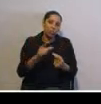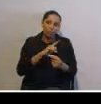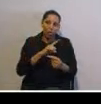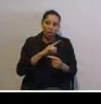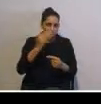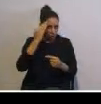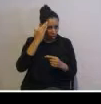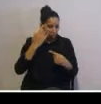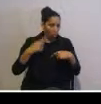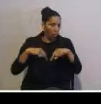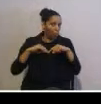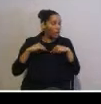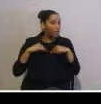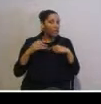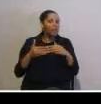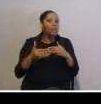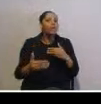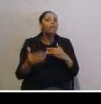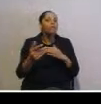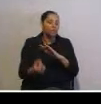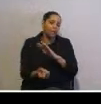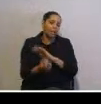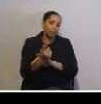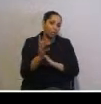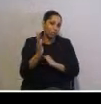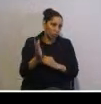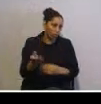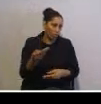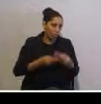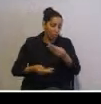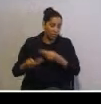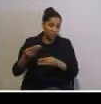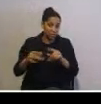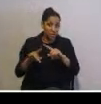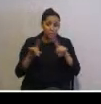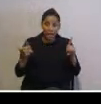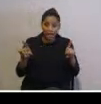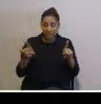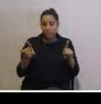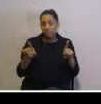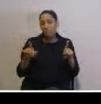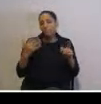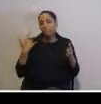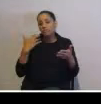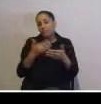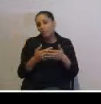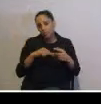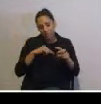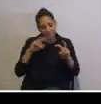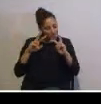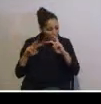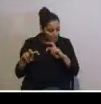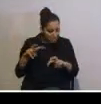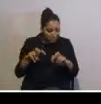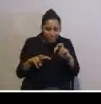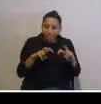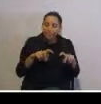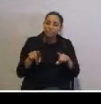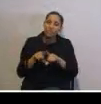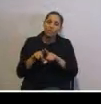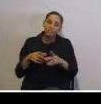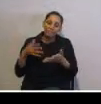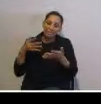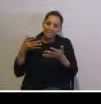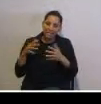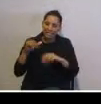into with this market. But in our studies that we've done, our assessments of